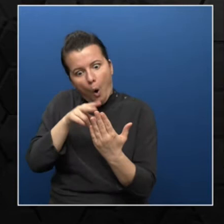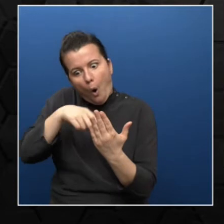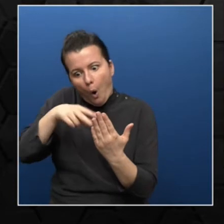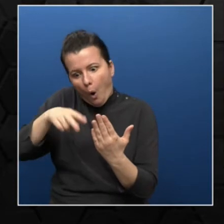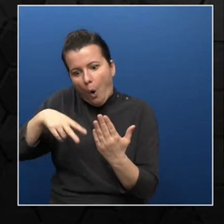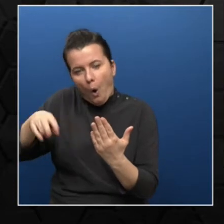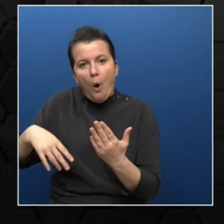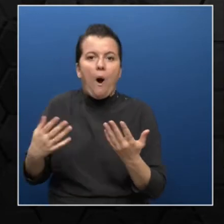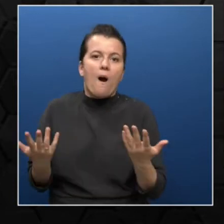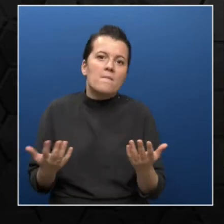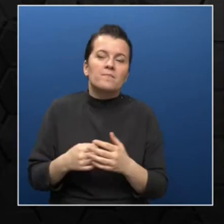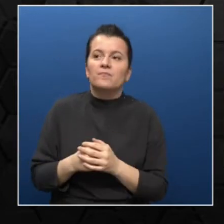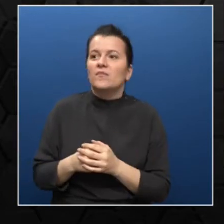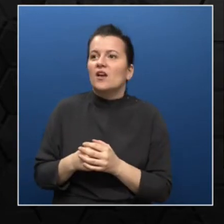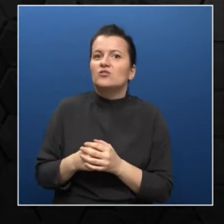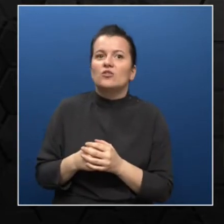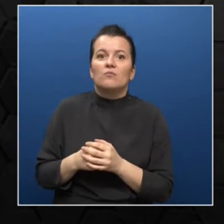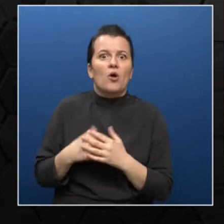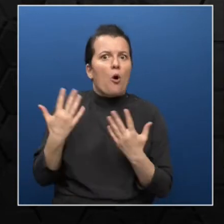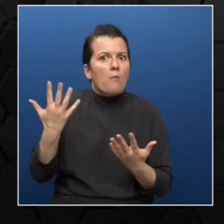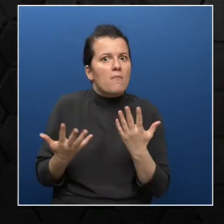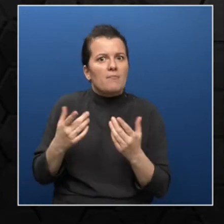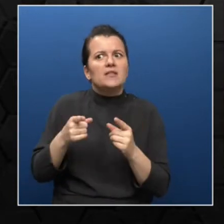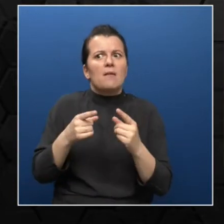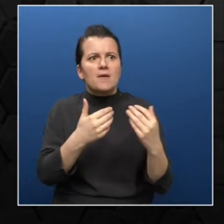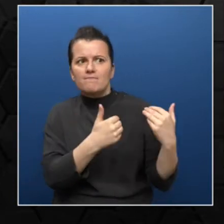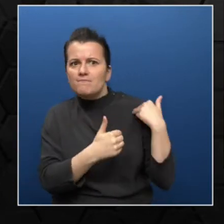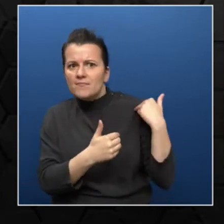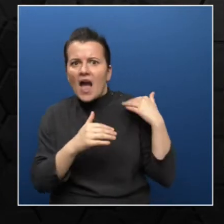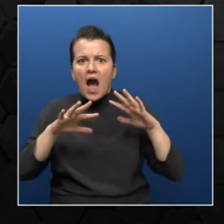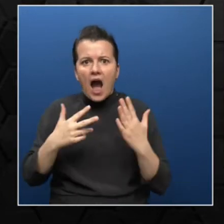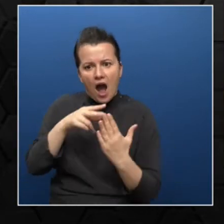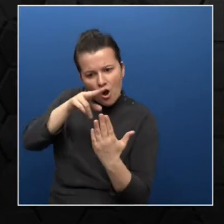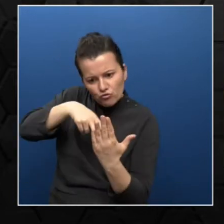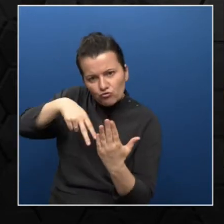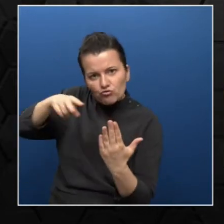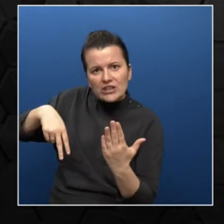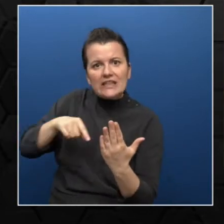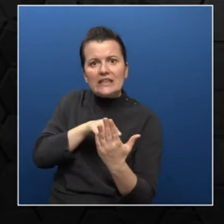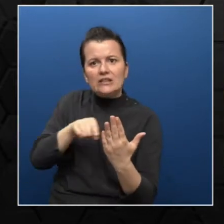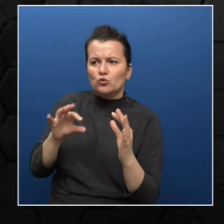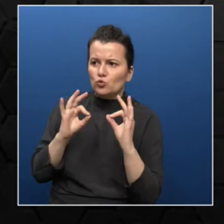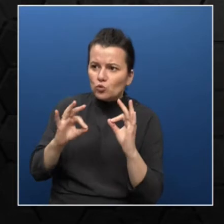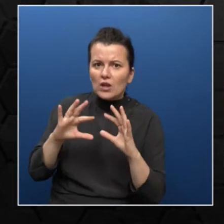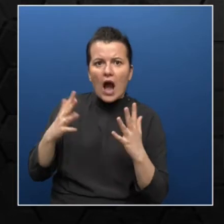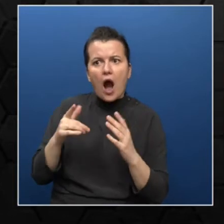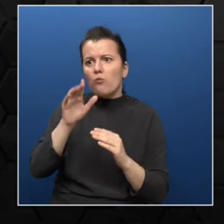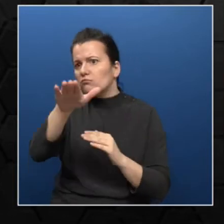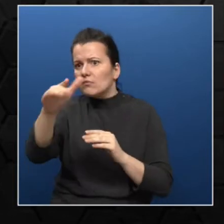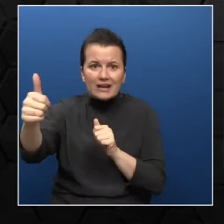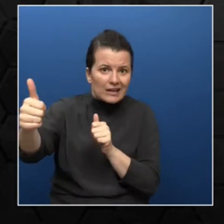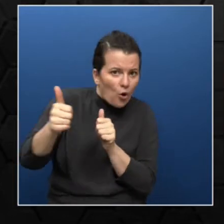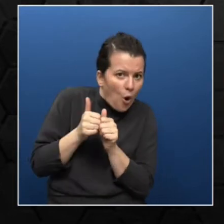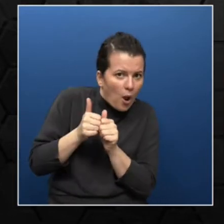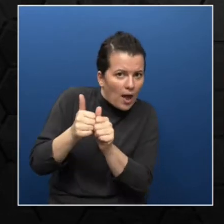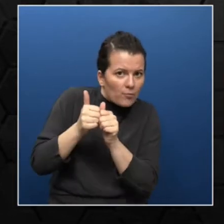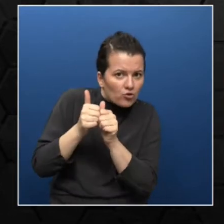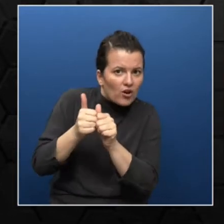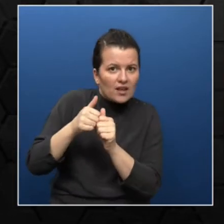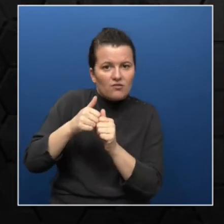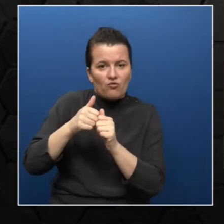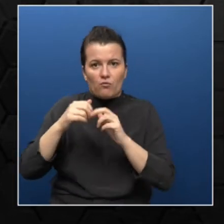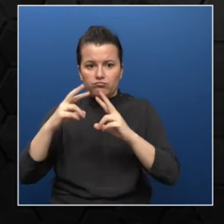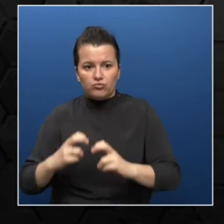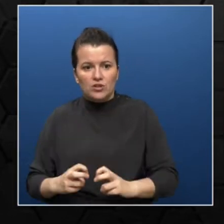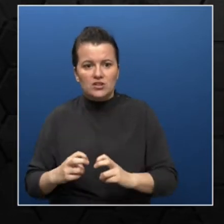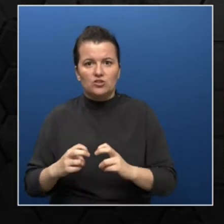into how to actually read research papers, look for collaboration between different people who are working in similar areas that you're